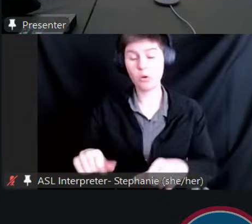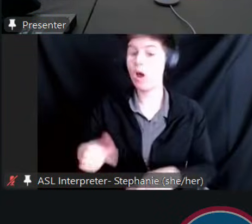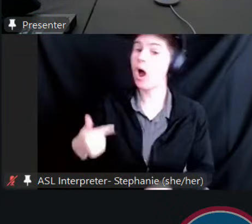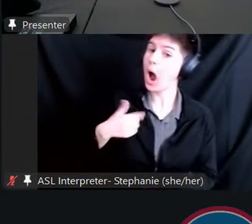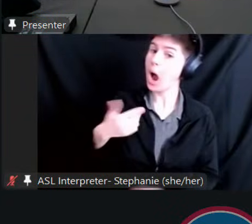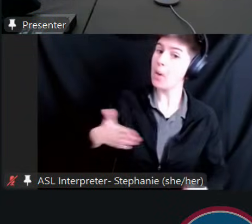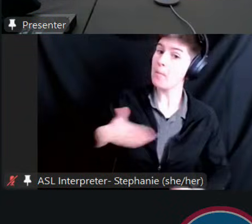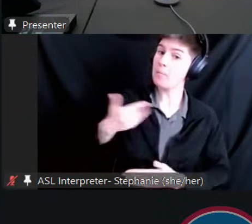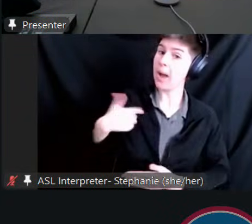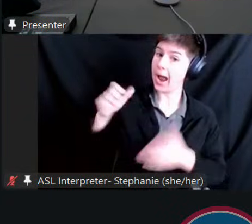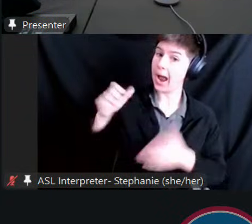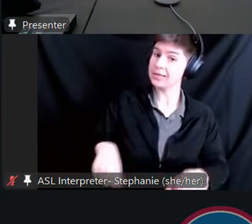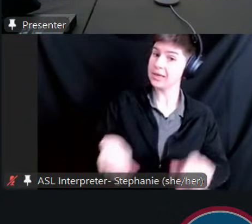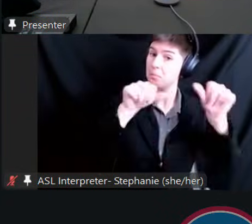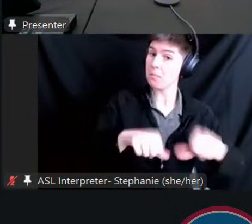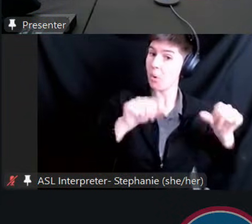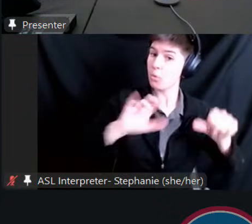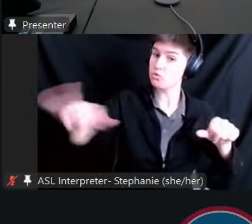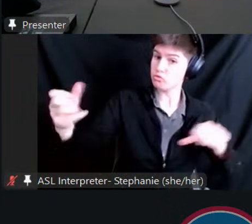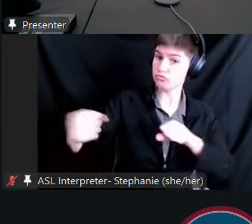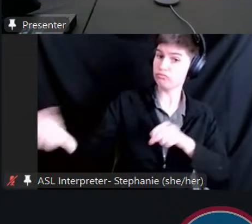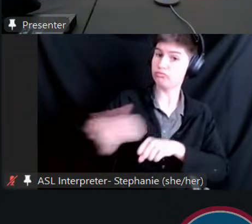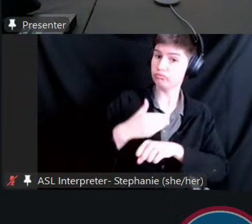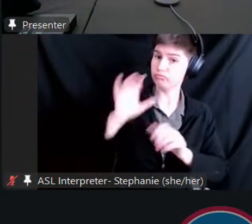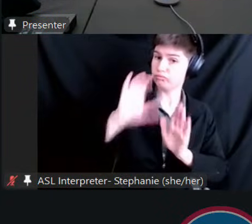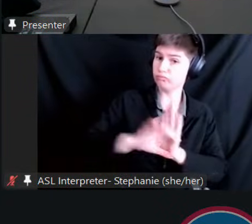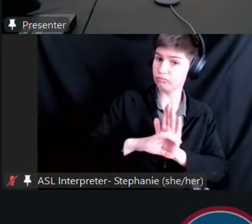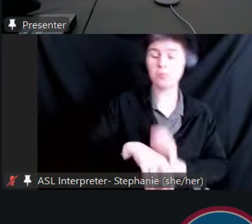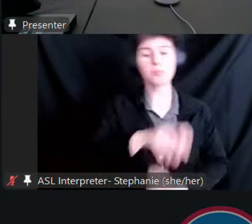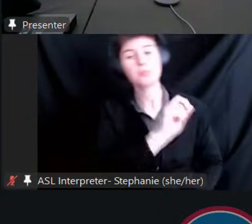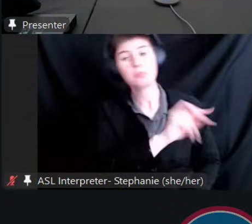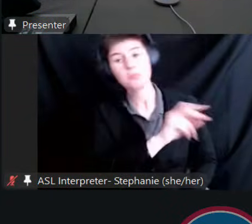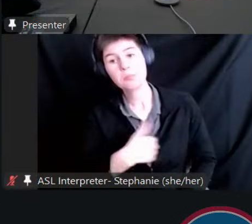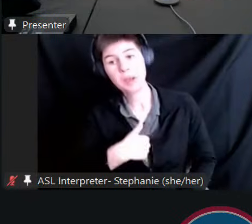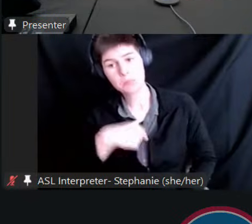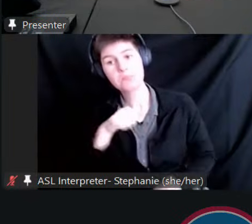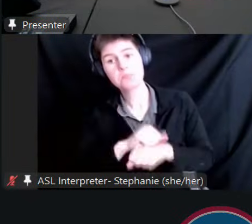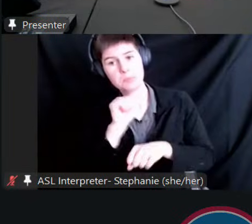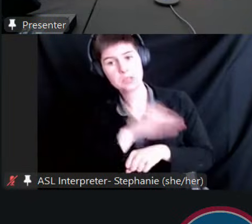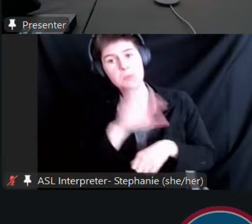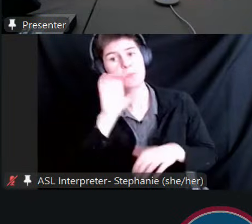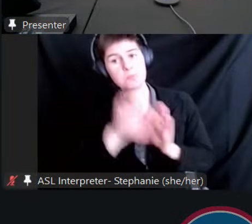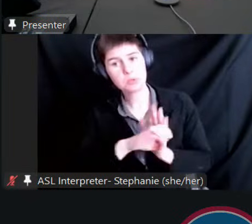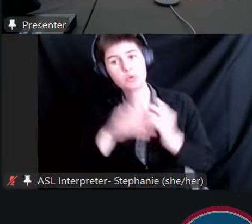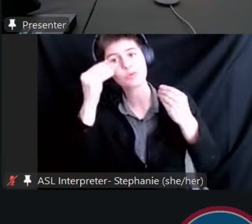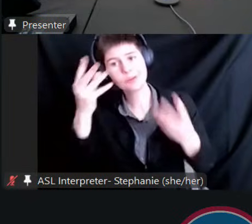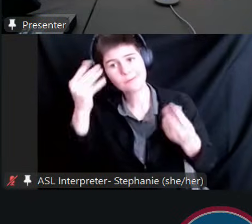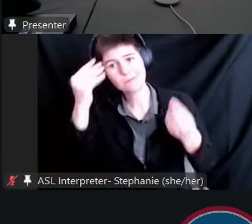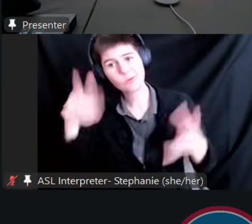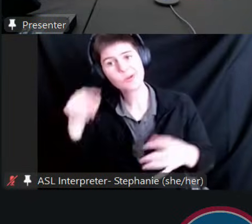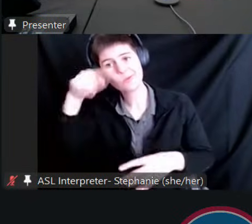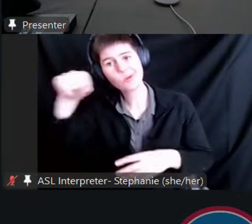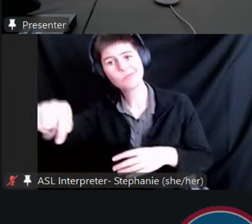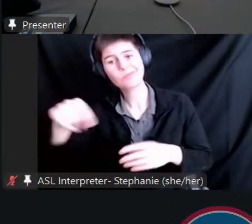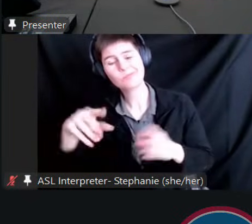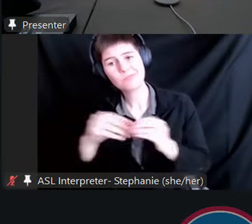we get the graphics. Oh, absolutely. Yeah, I can. Yeah, I'll send the graphics and the information about the upcoming meeting right after this.